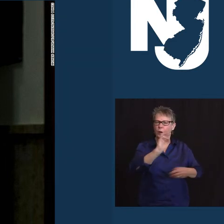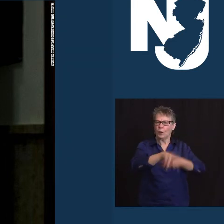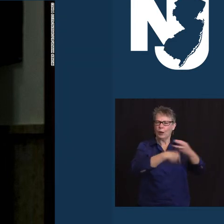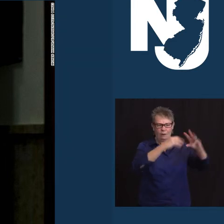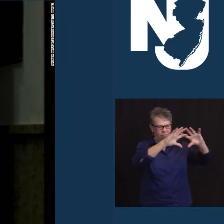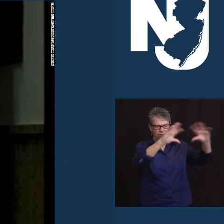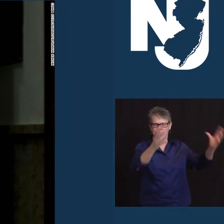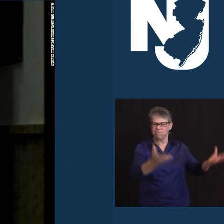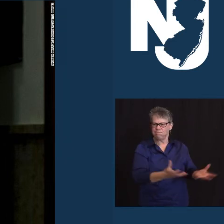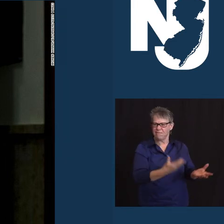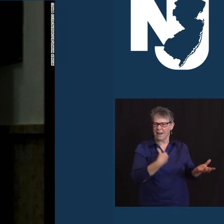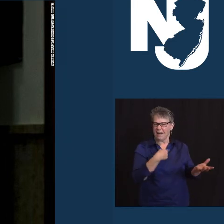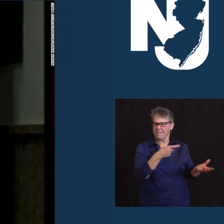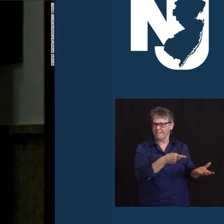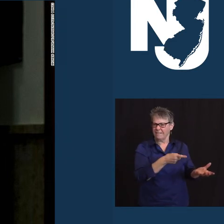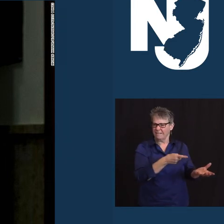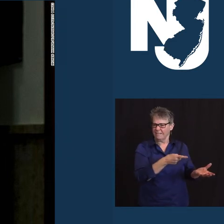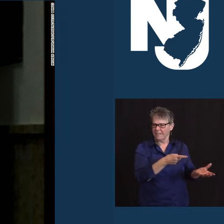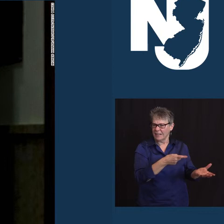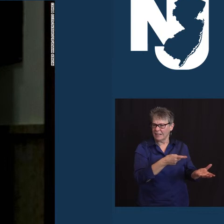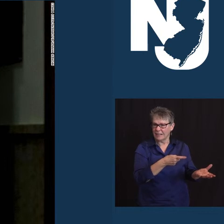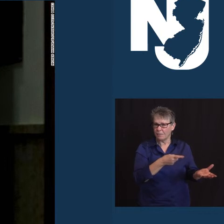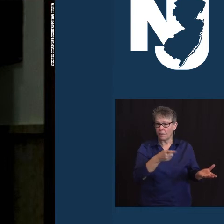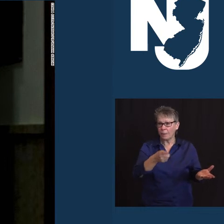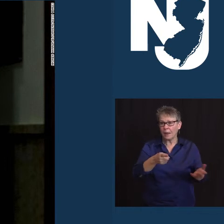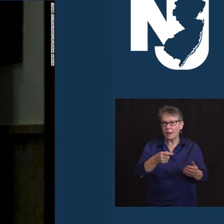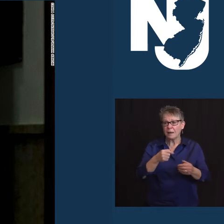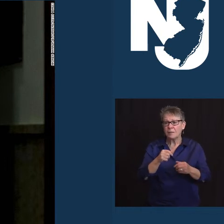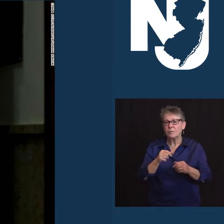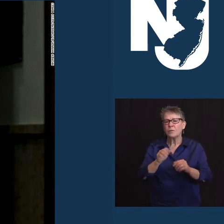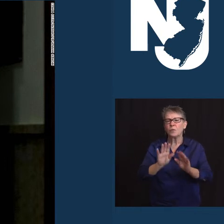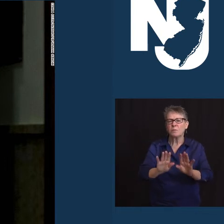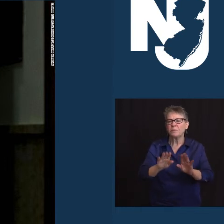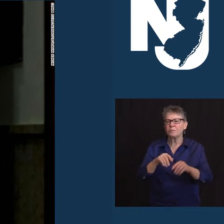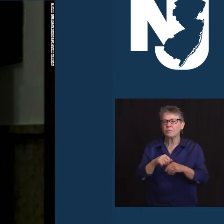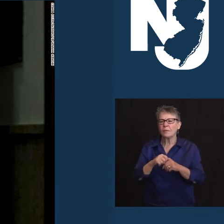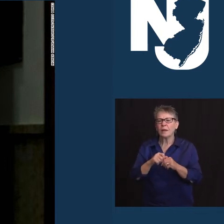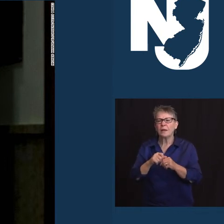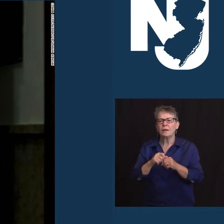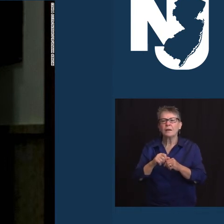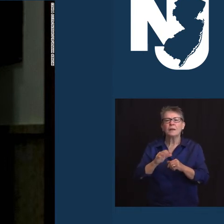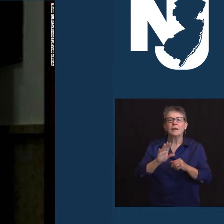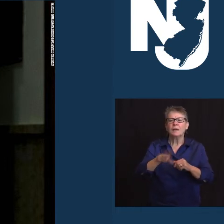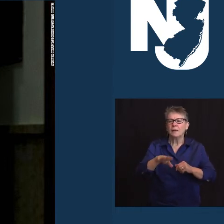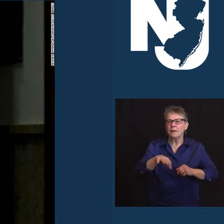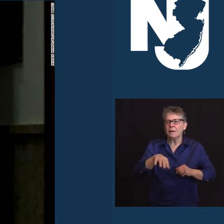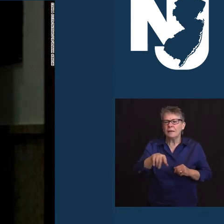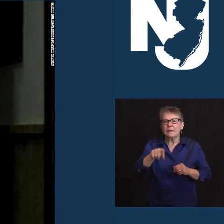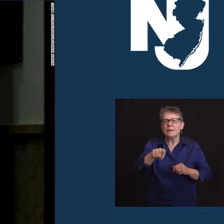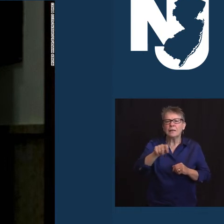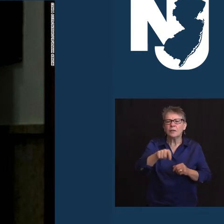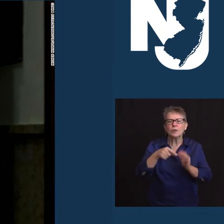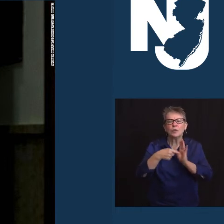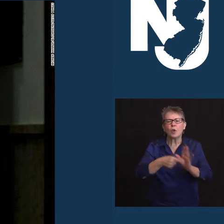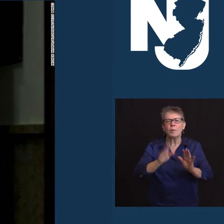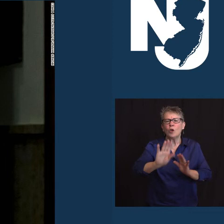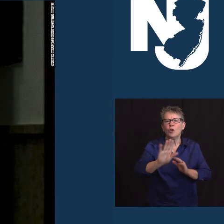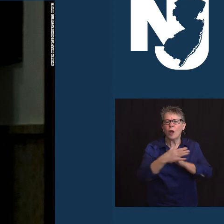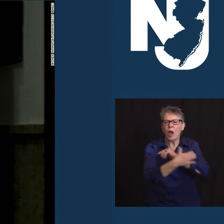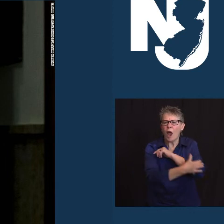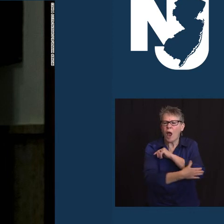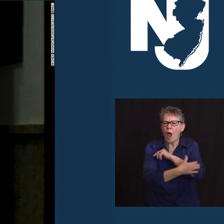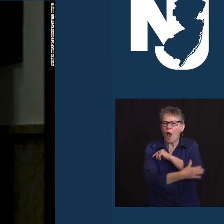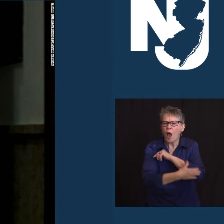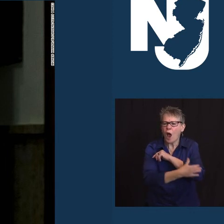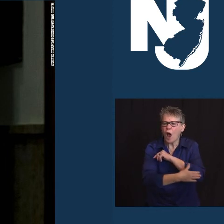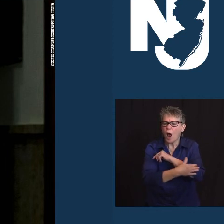he would say in every one of these meetings, "Hey, by the way, show me your country." And apparently I'm told 8 or 9 out